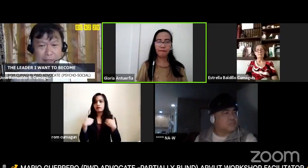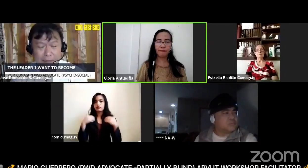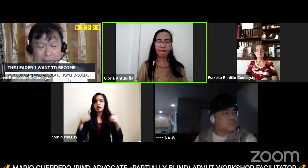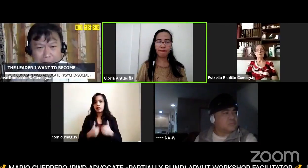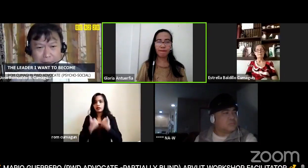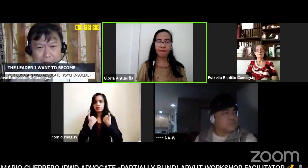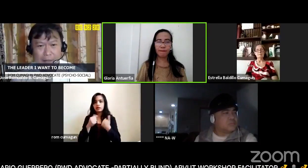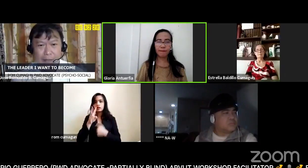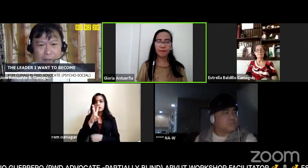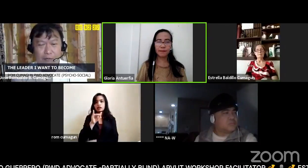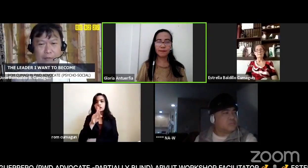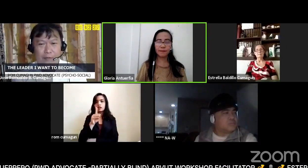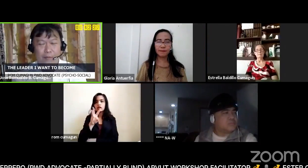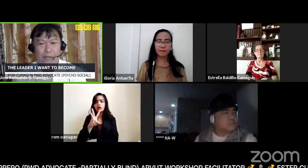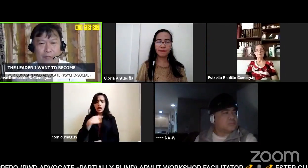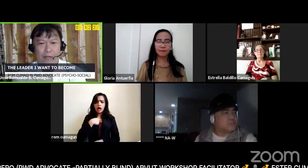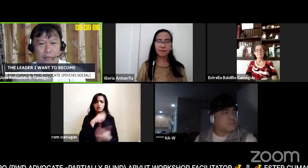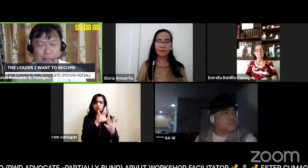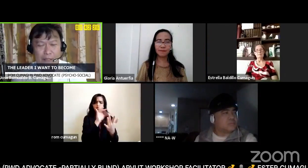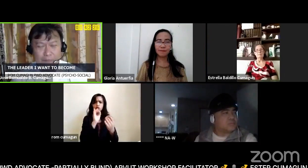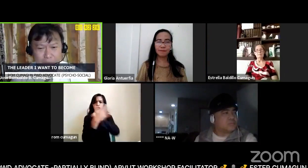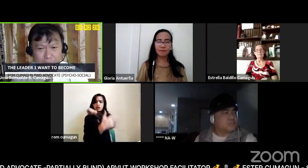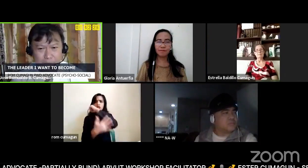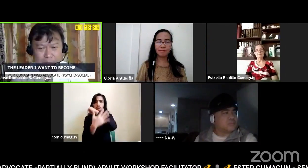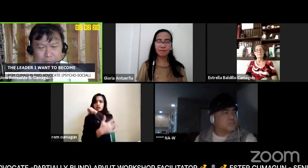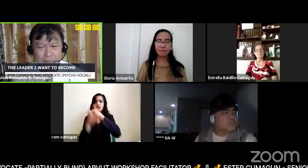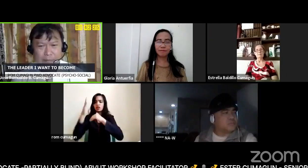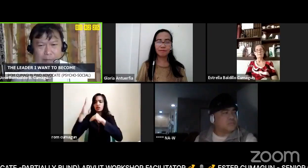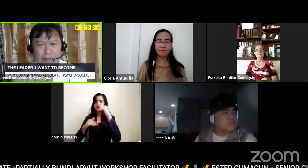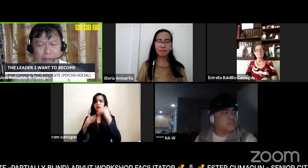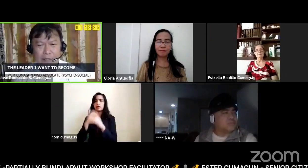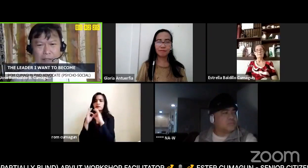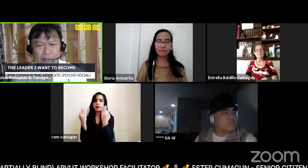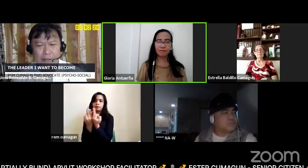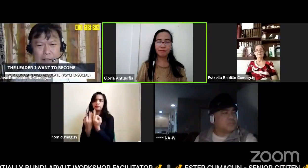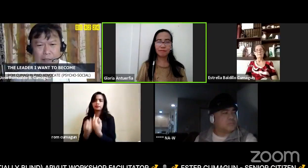I chose my country over my family.